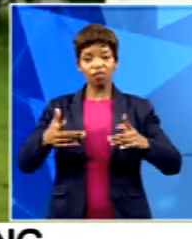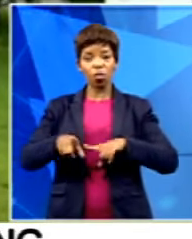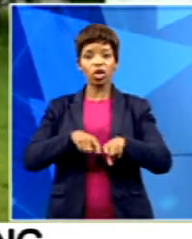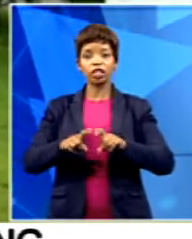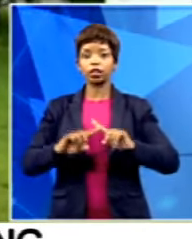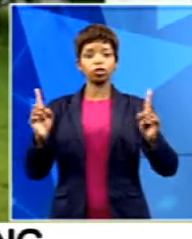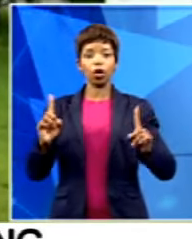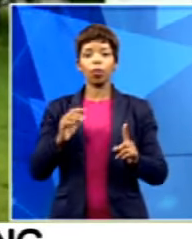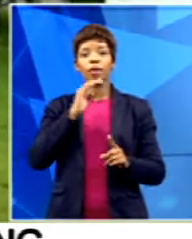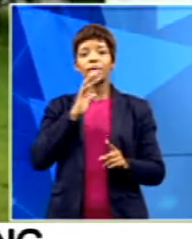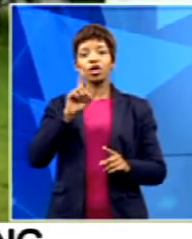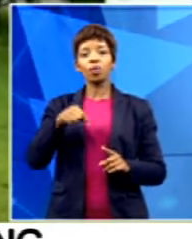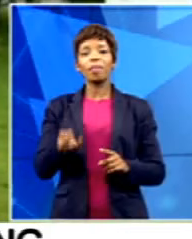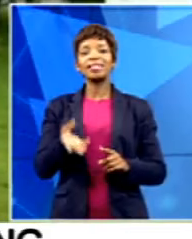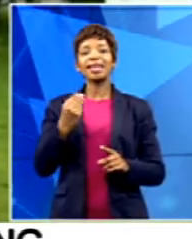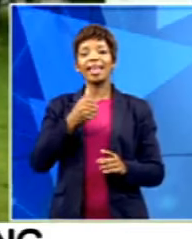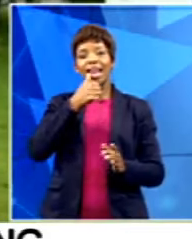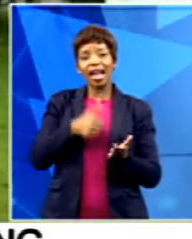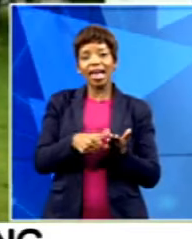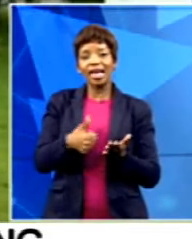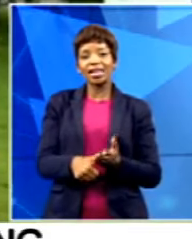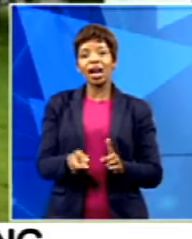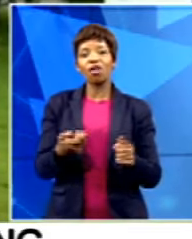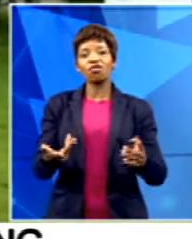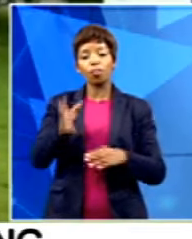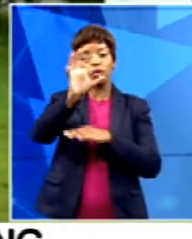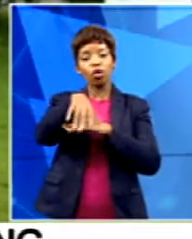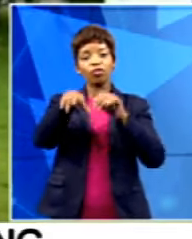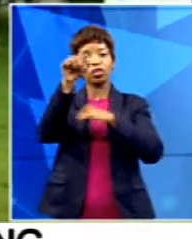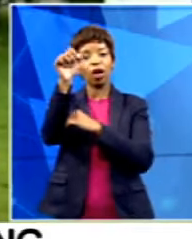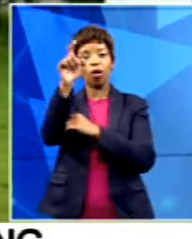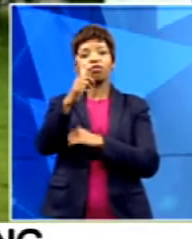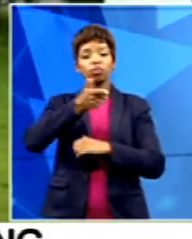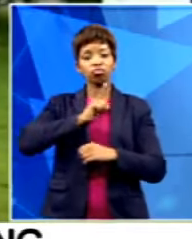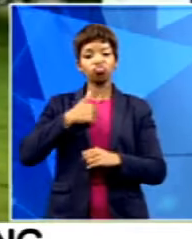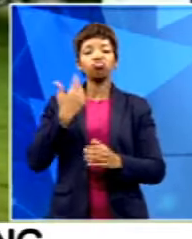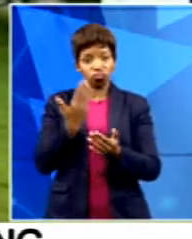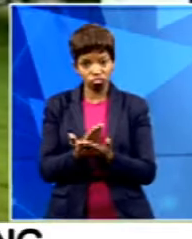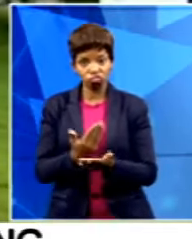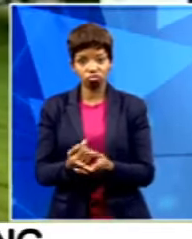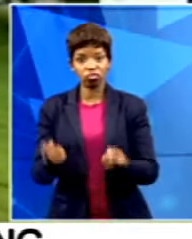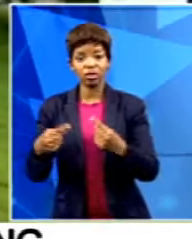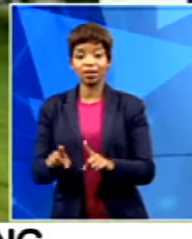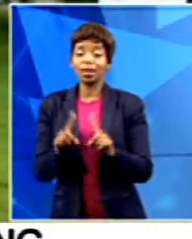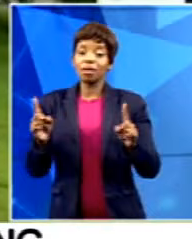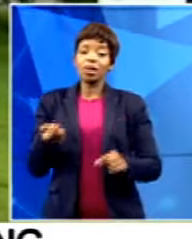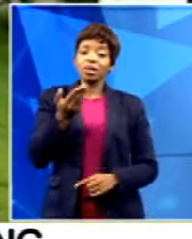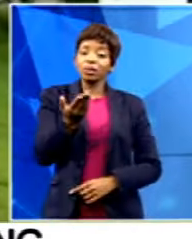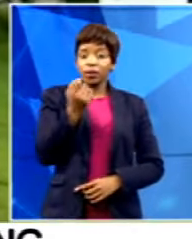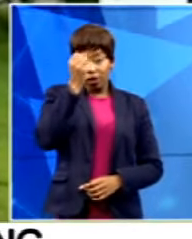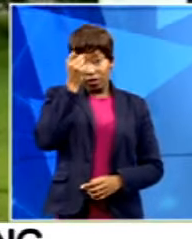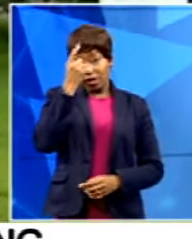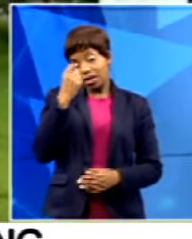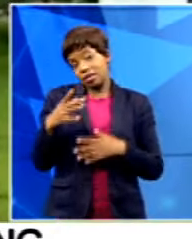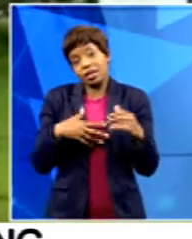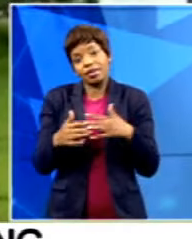get a letter from provincial that says that you can actually come in because of confidentiality, which we understand again, Leanne. But anyway, let's give you a